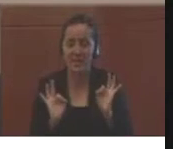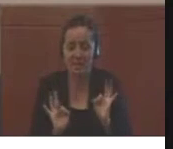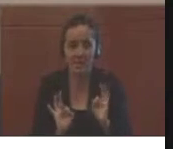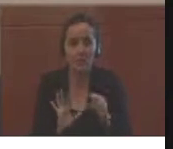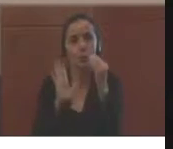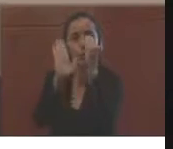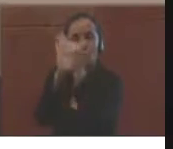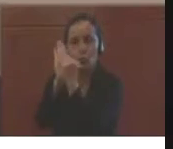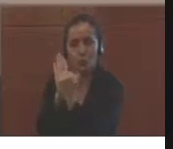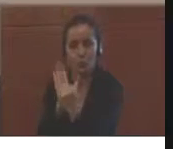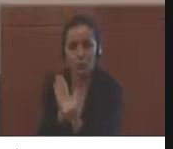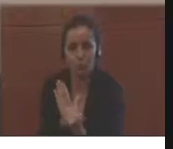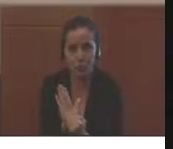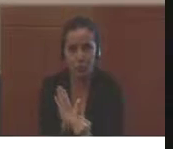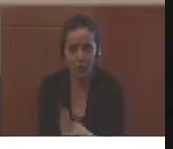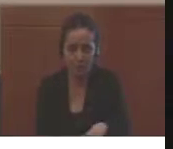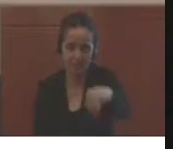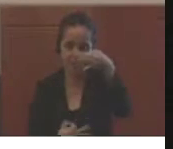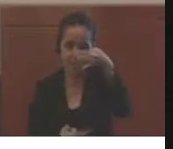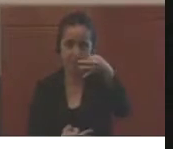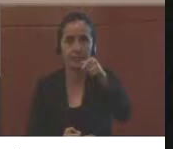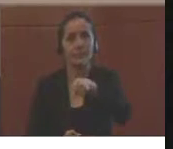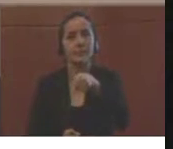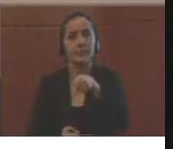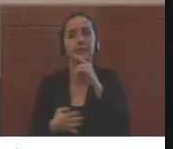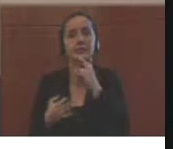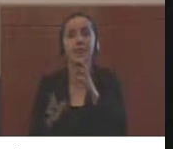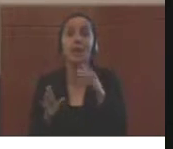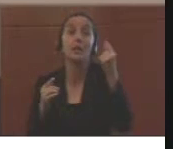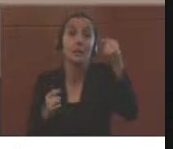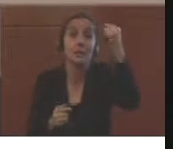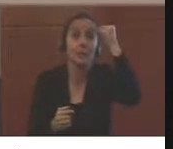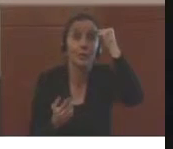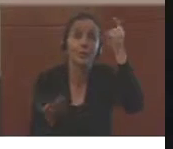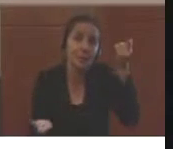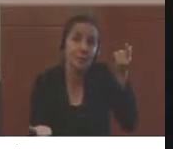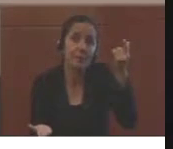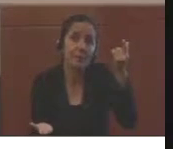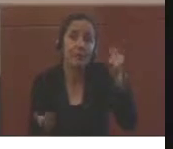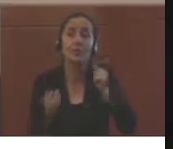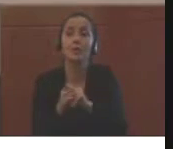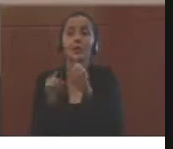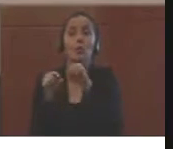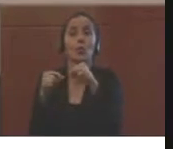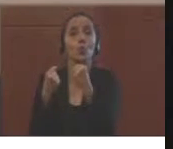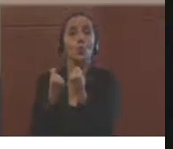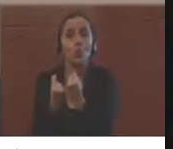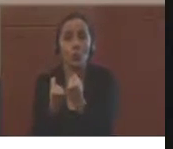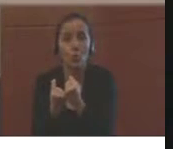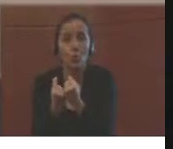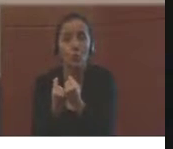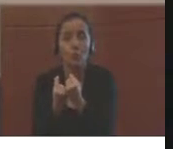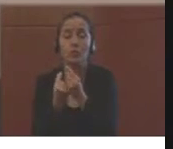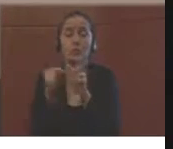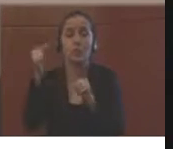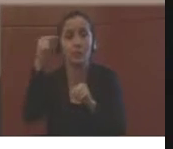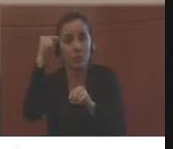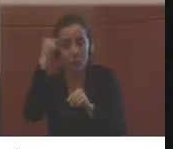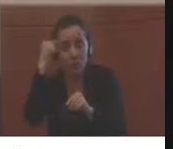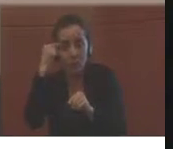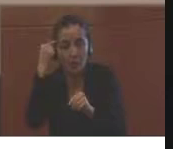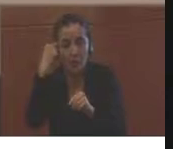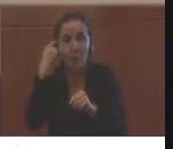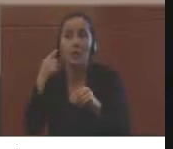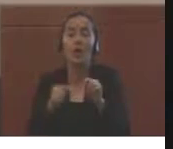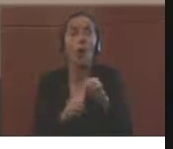priorities of the different stakeholders that are members of the regional platform, which are, of course, governments,